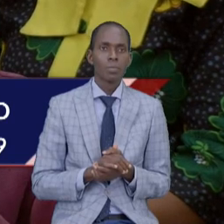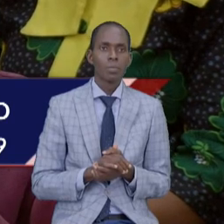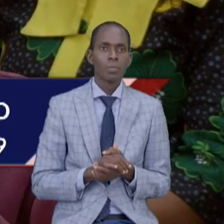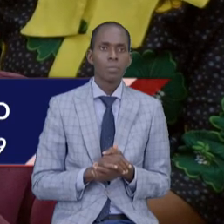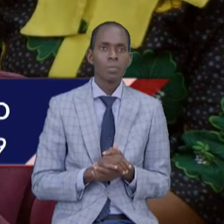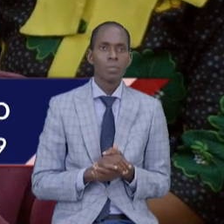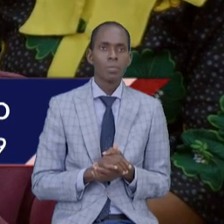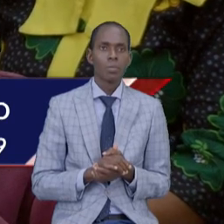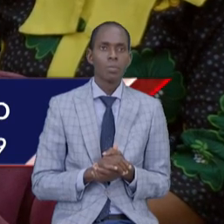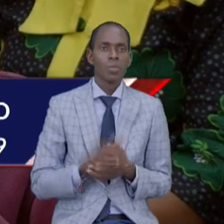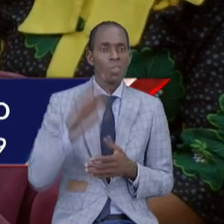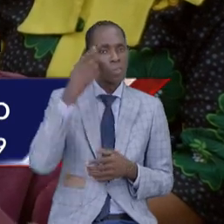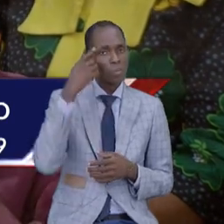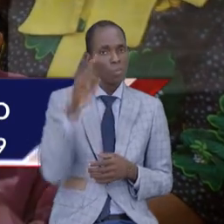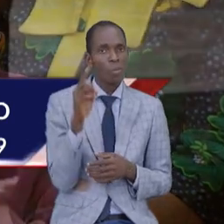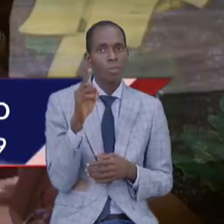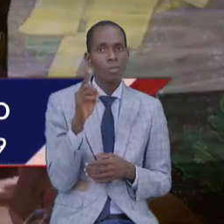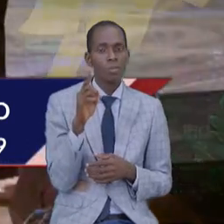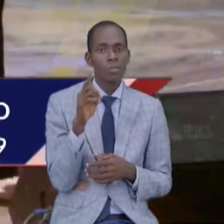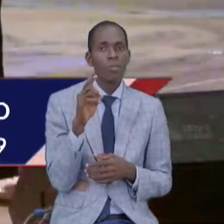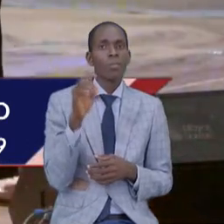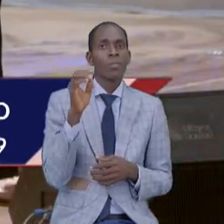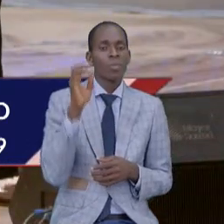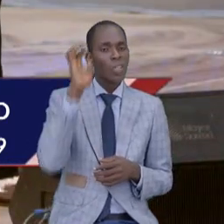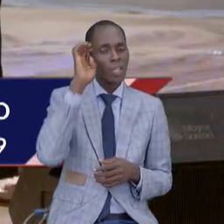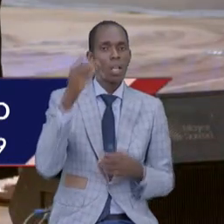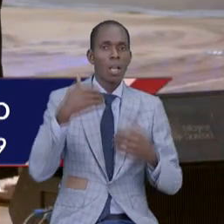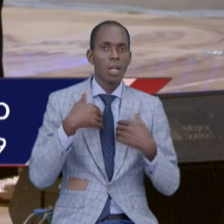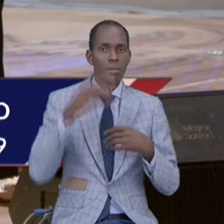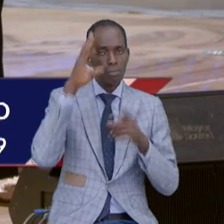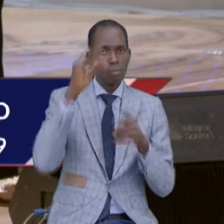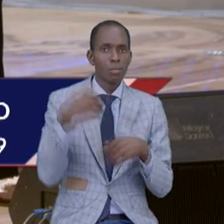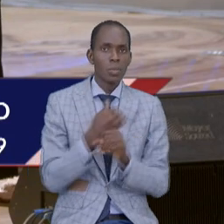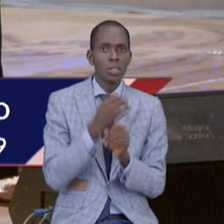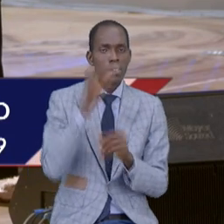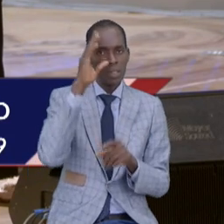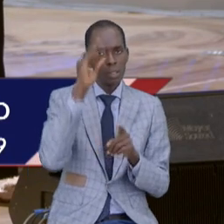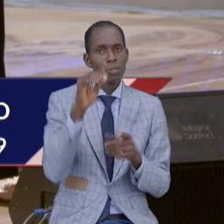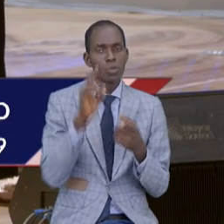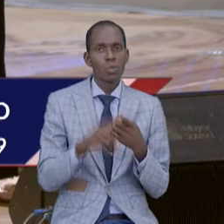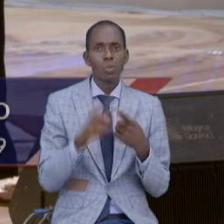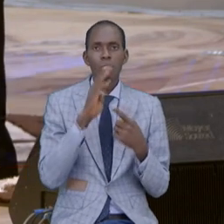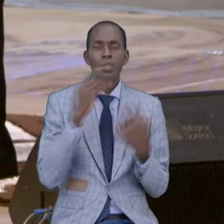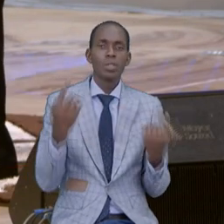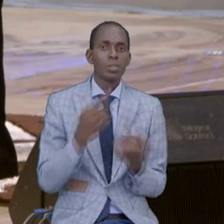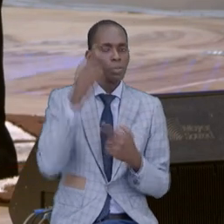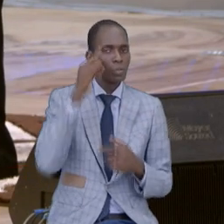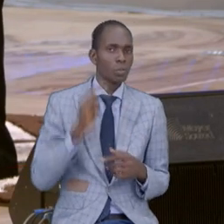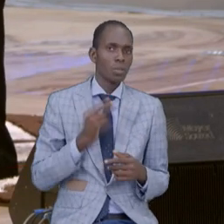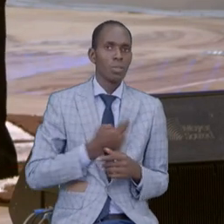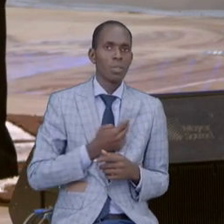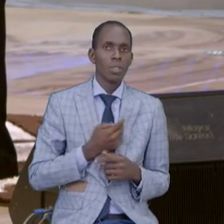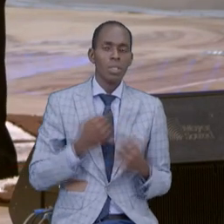21. For he hath made him to be sin for us, the